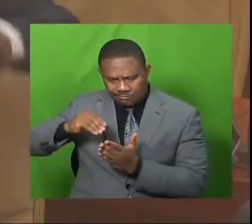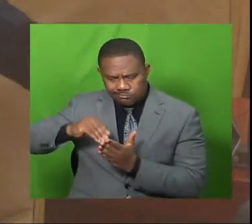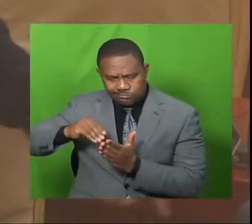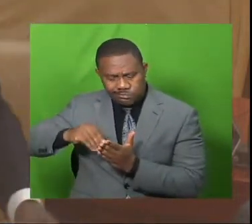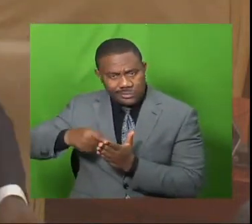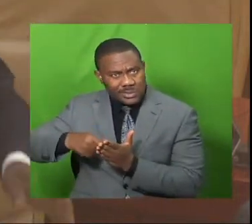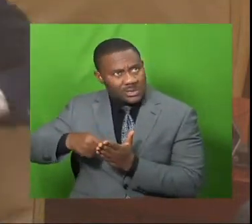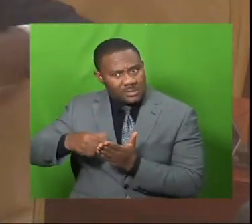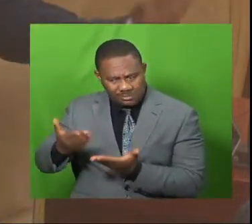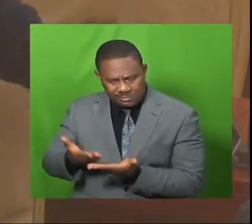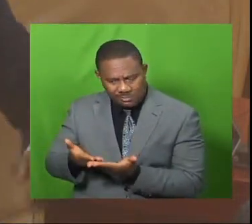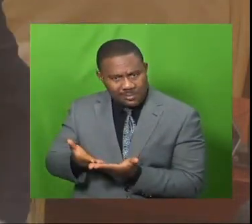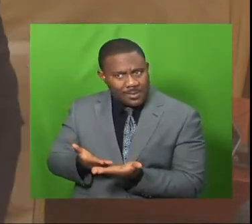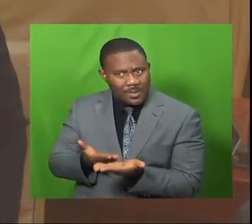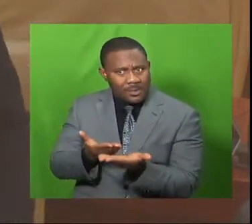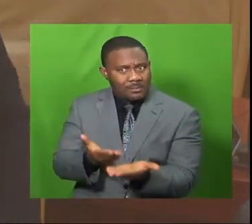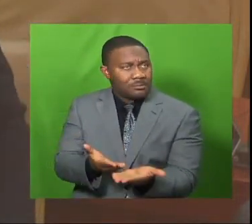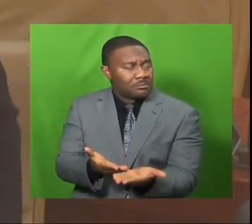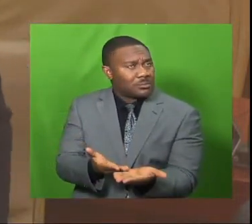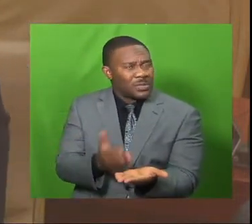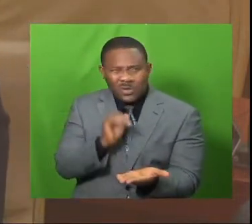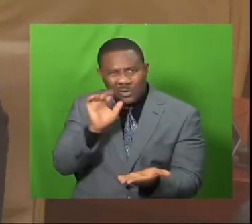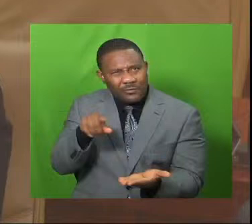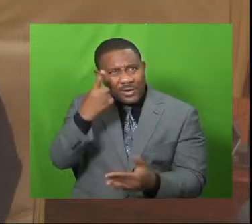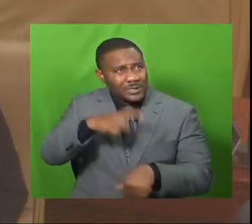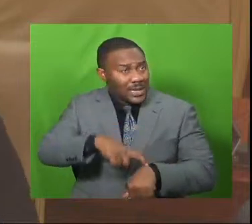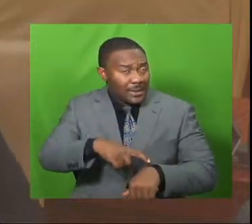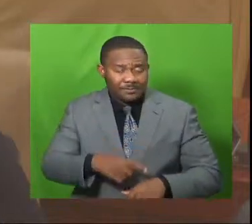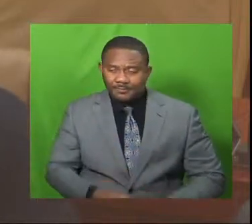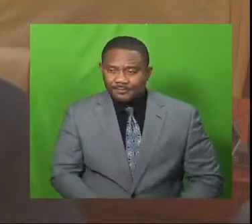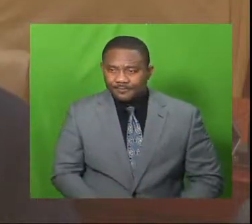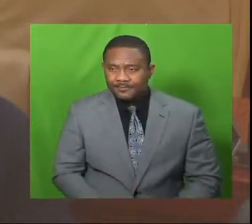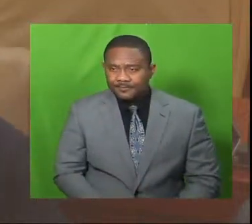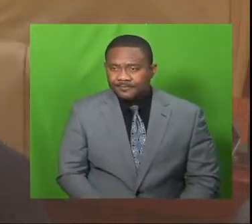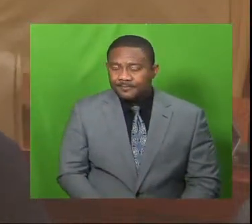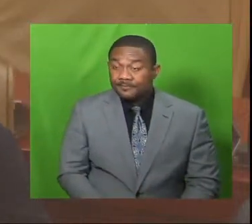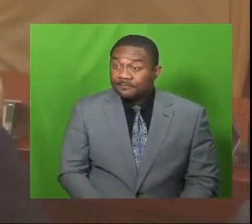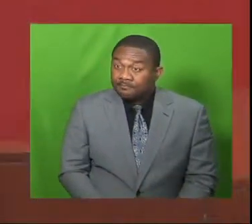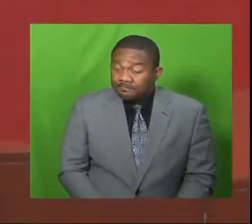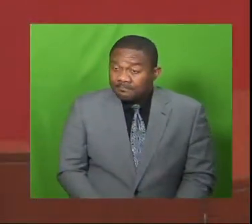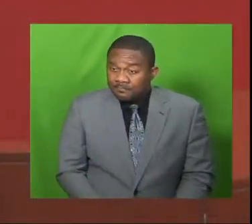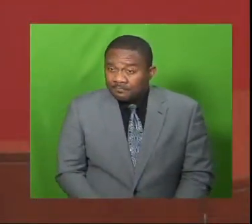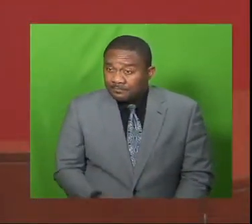being tendered. I rest my case. Well.